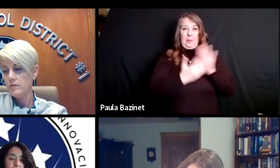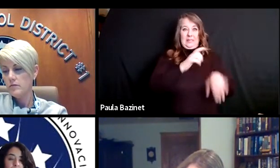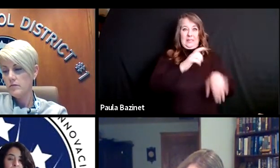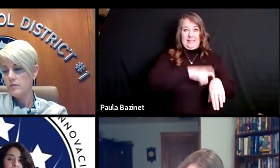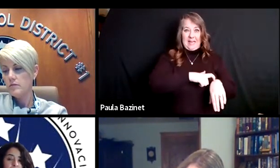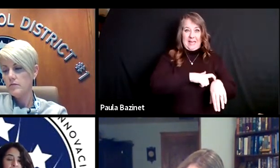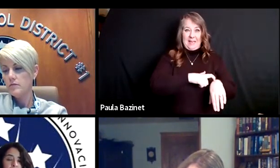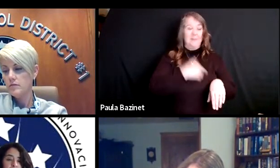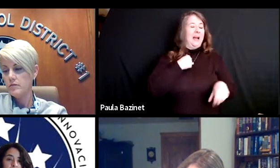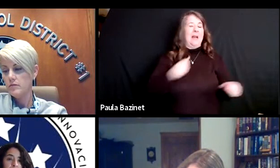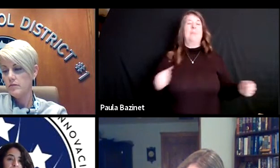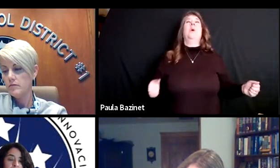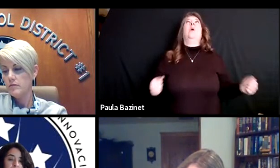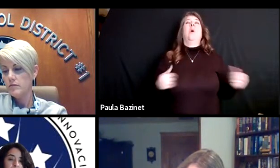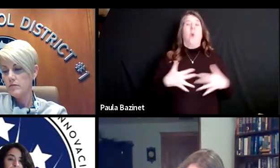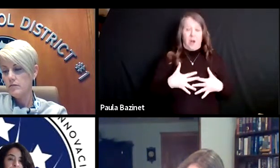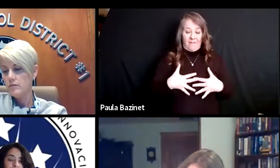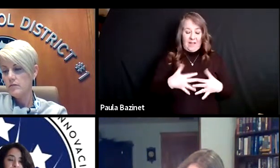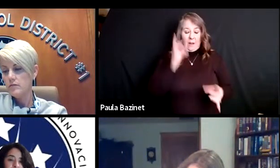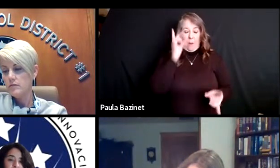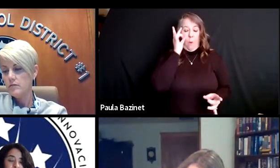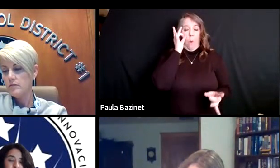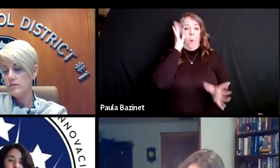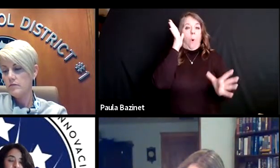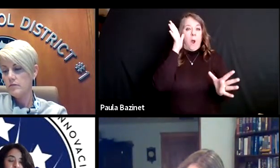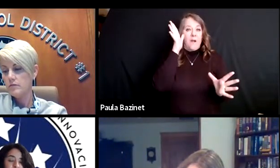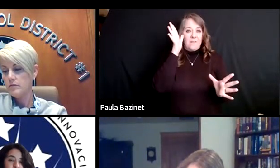I'm just horrified. I'm horrified.